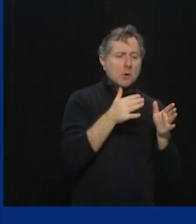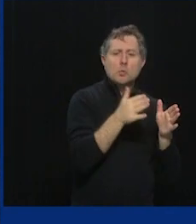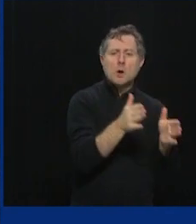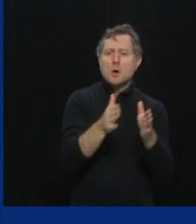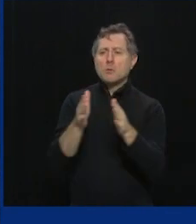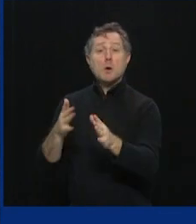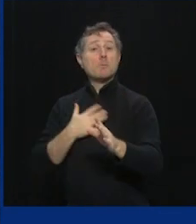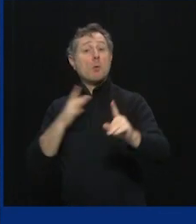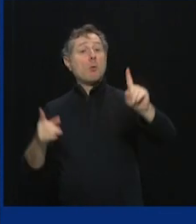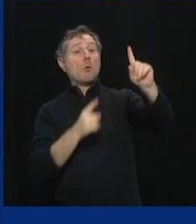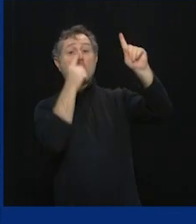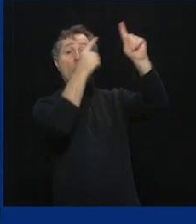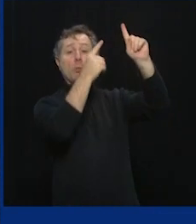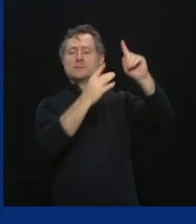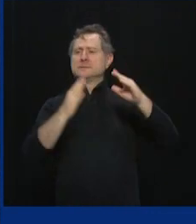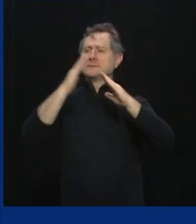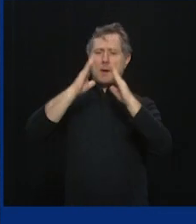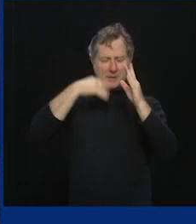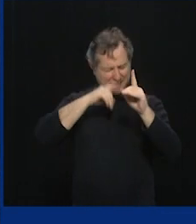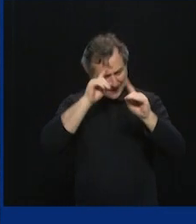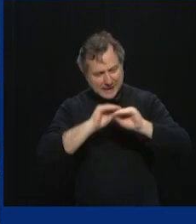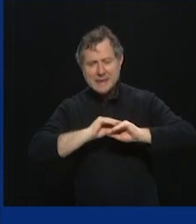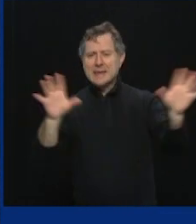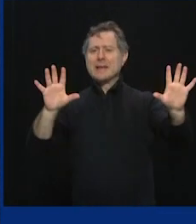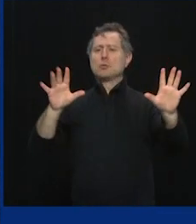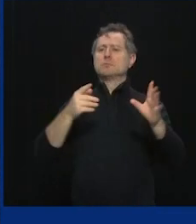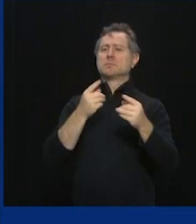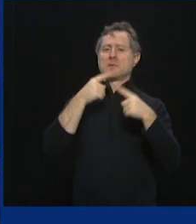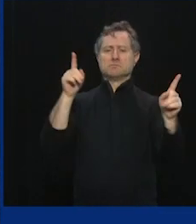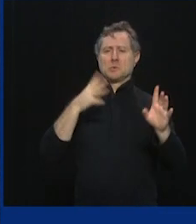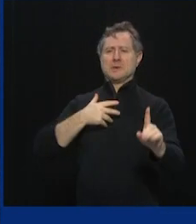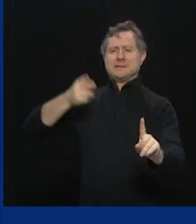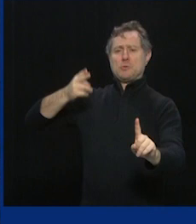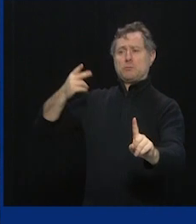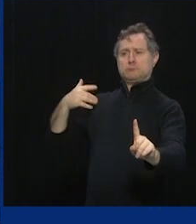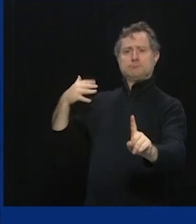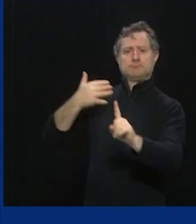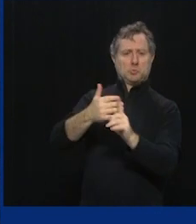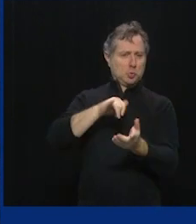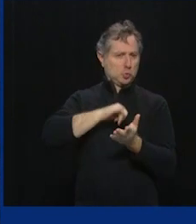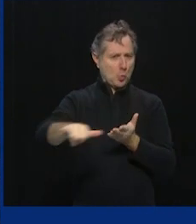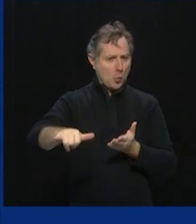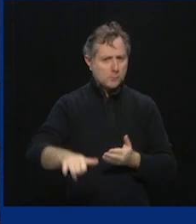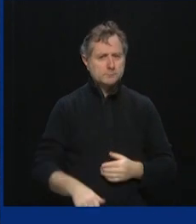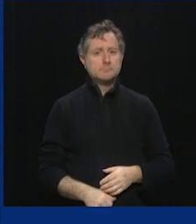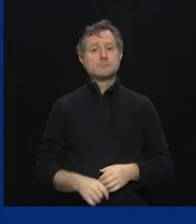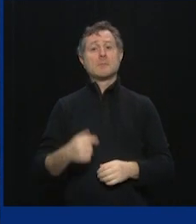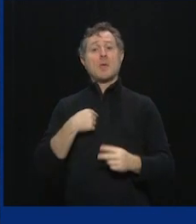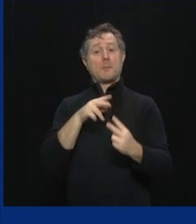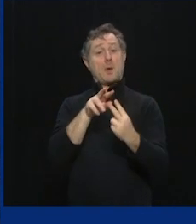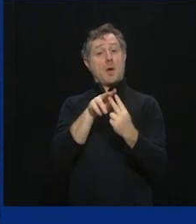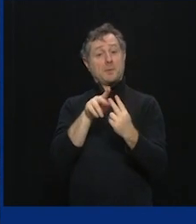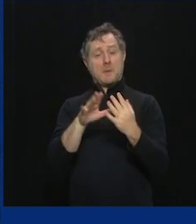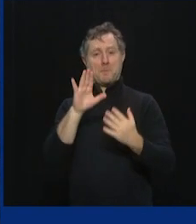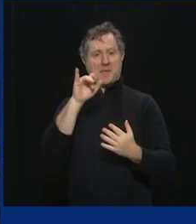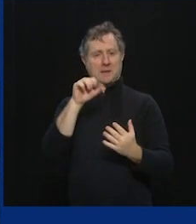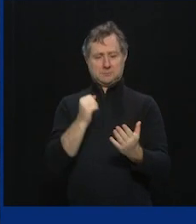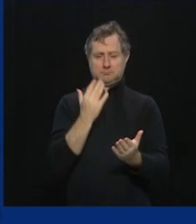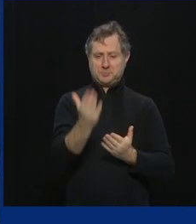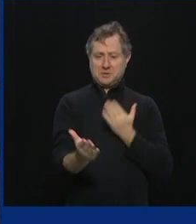in the history of the state of New York. And there are a couple of bills that have come before me that I believe